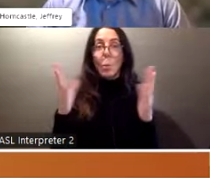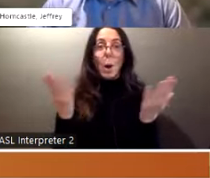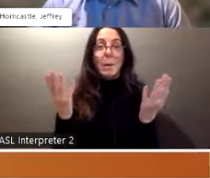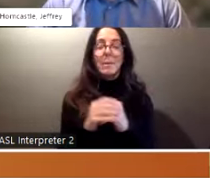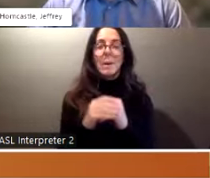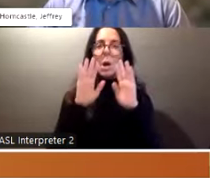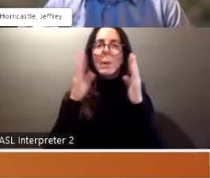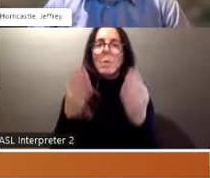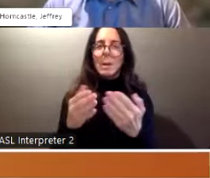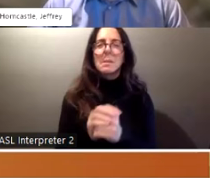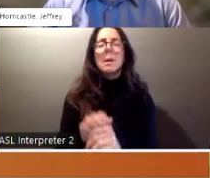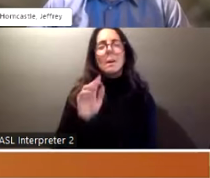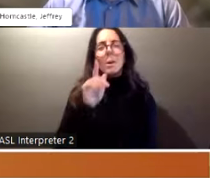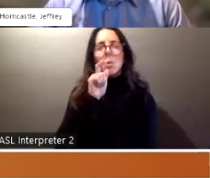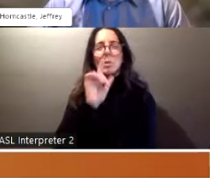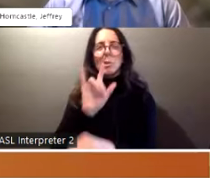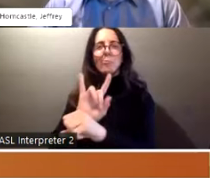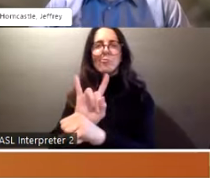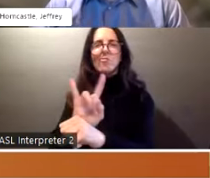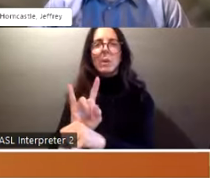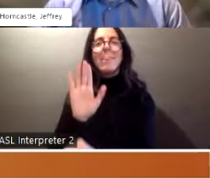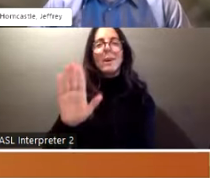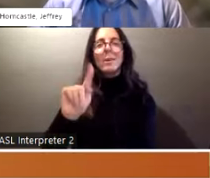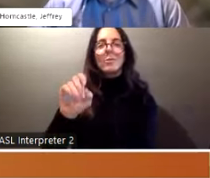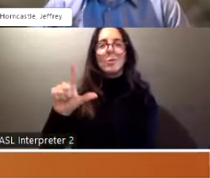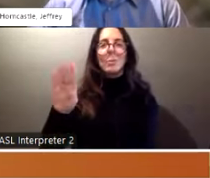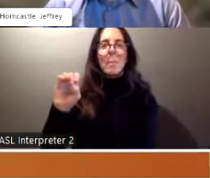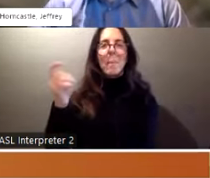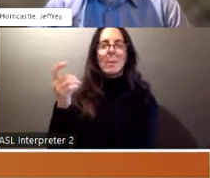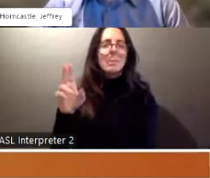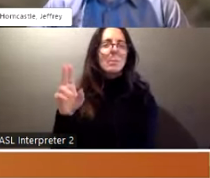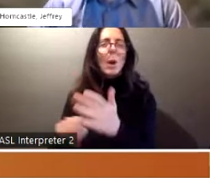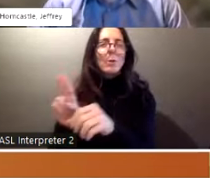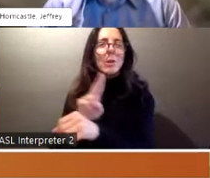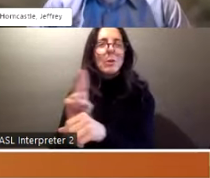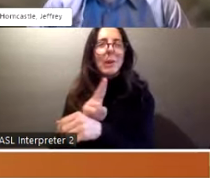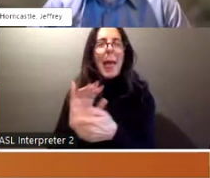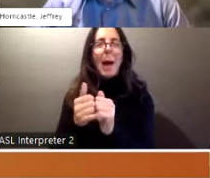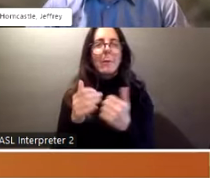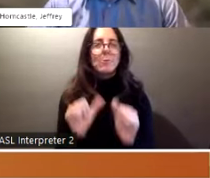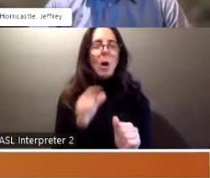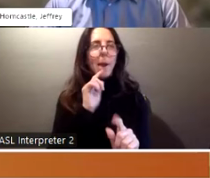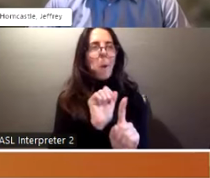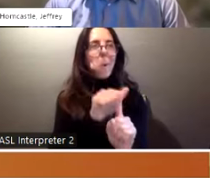in a fraudster's toolbox. What methods are they using to try to fool you to send money or personal information?